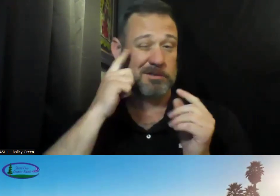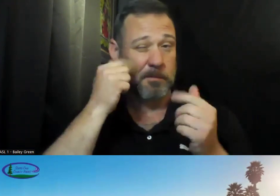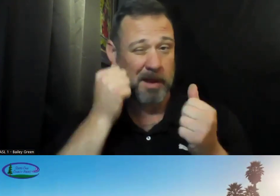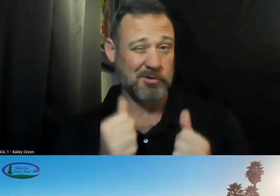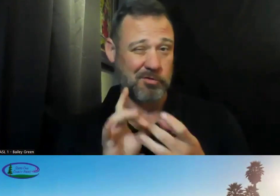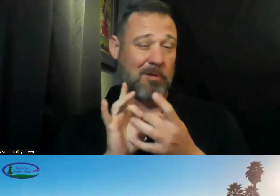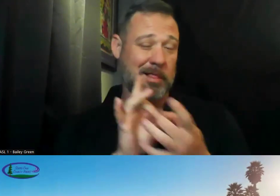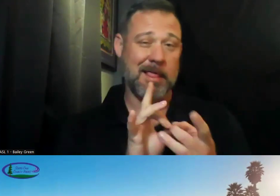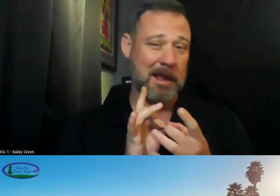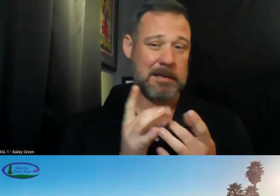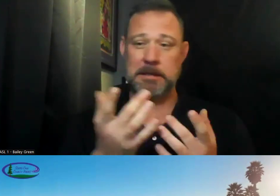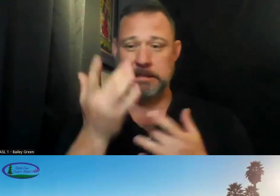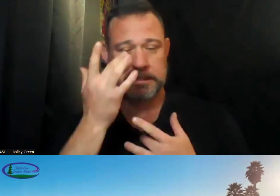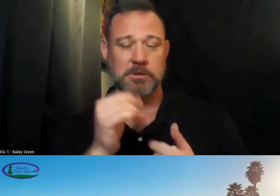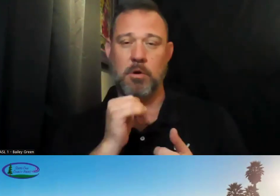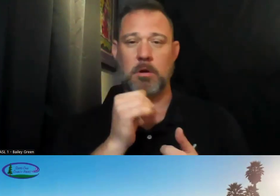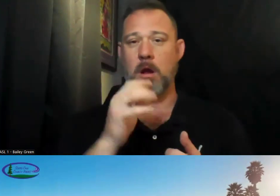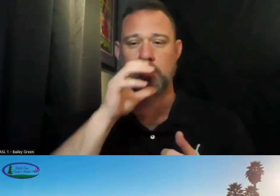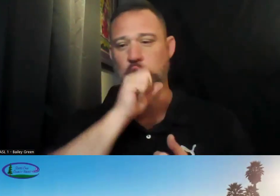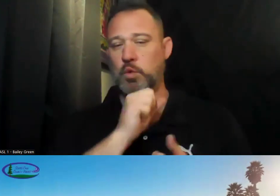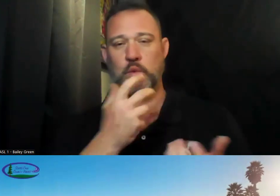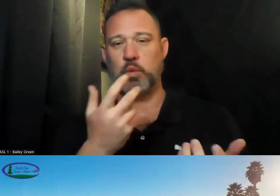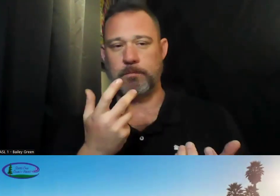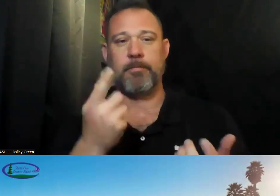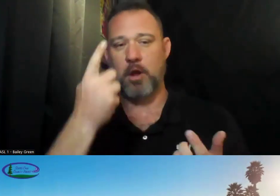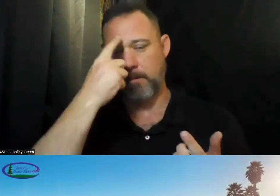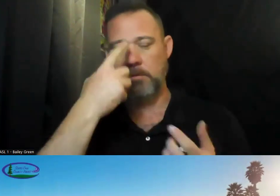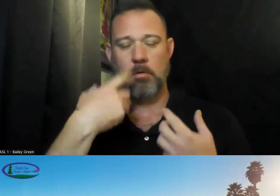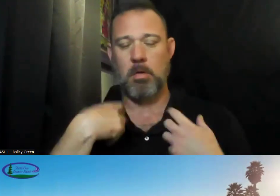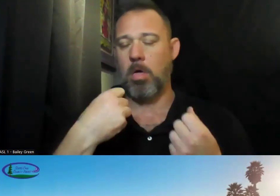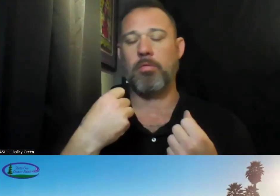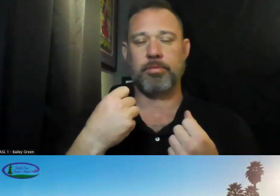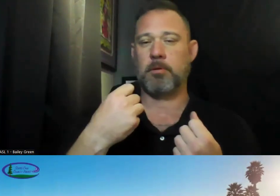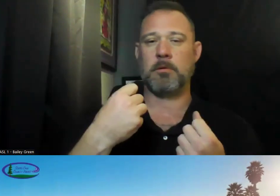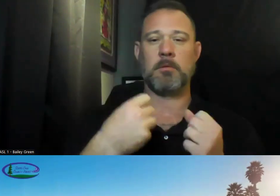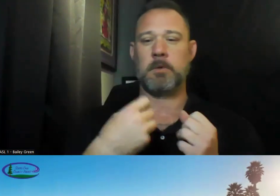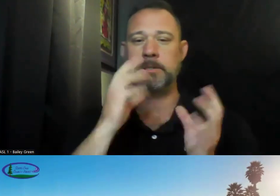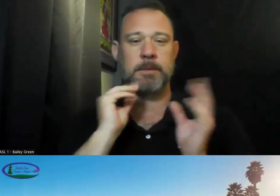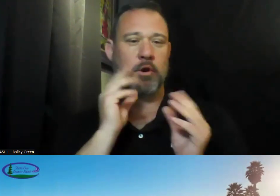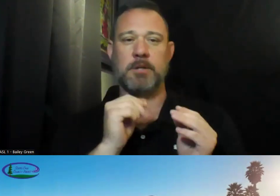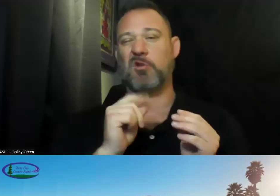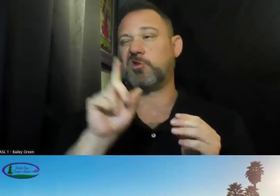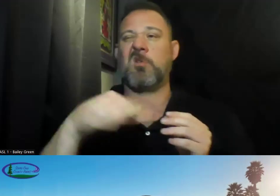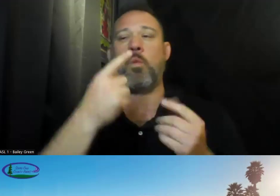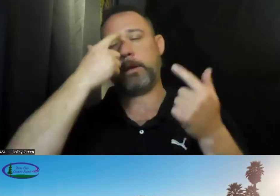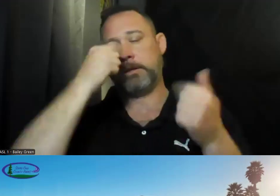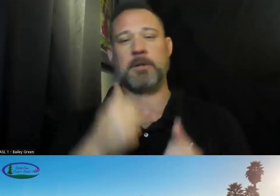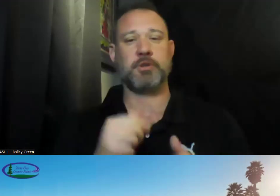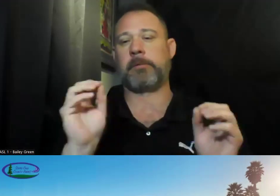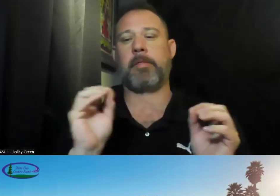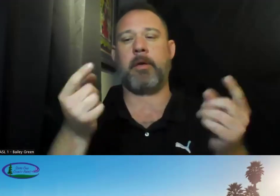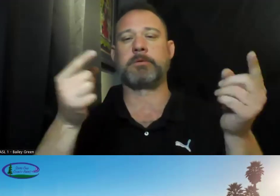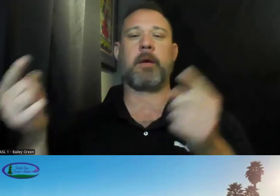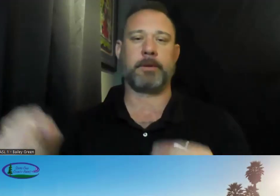dementia-related disease or not are not assumed that, their mental health symptoms are just dementia and there's nothing else going